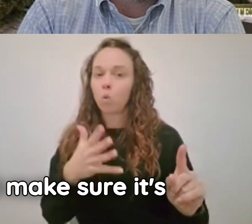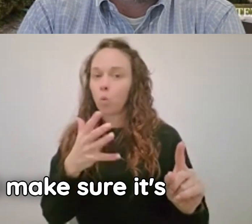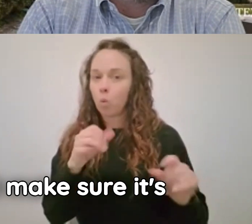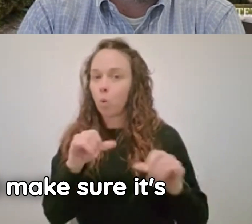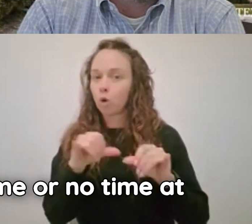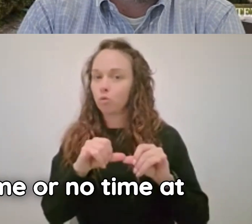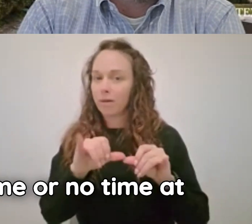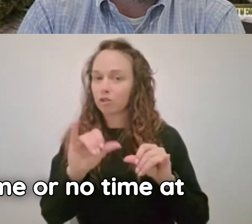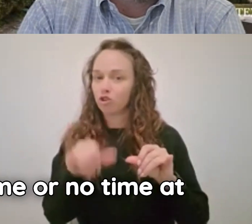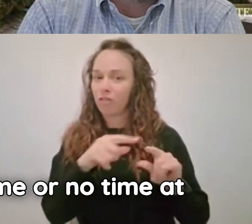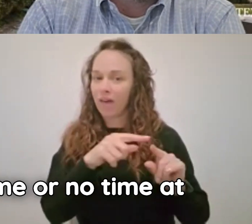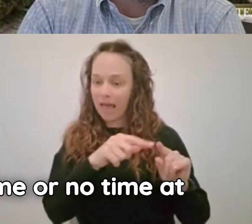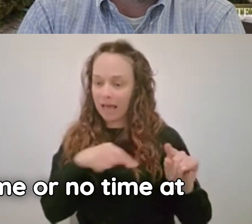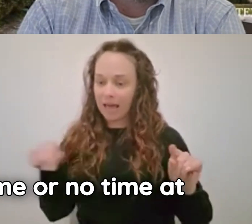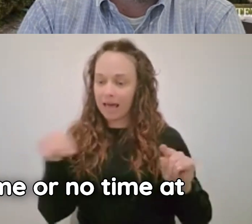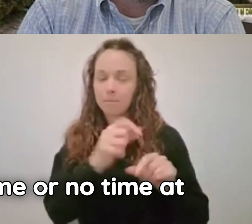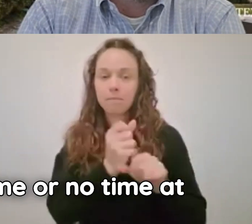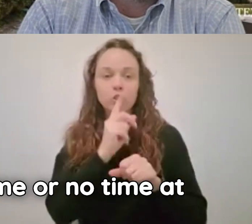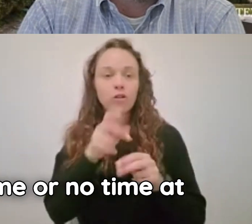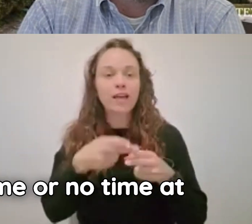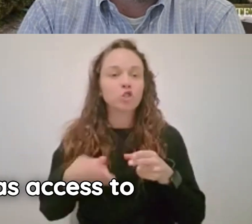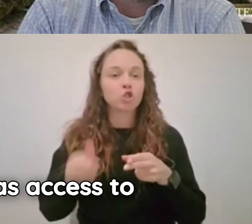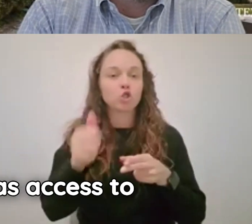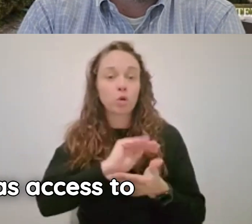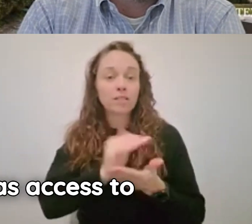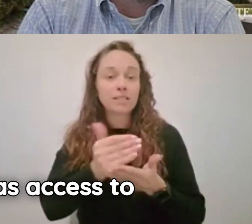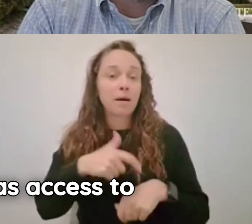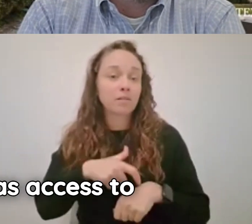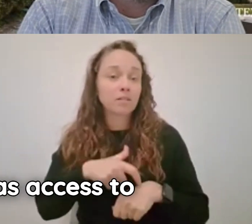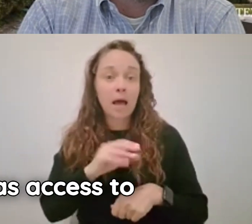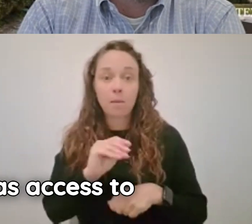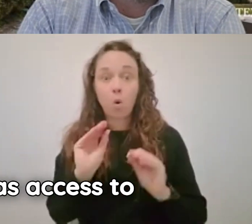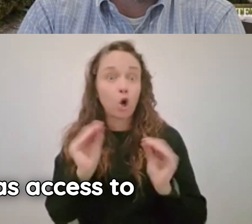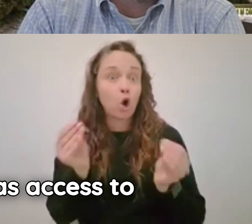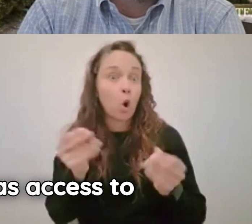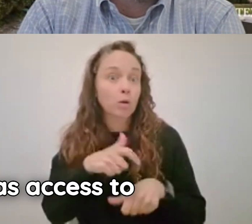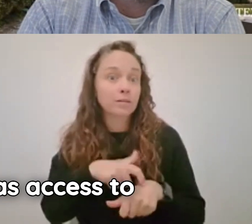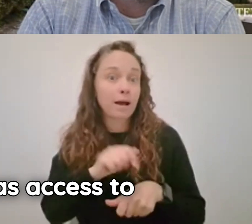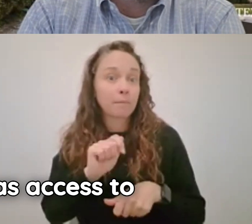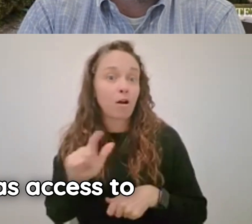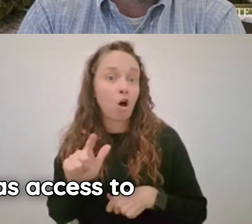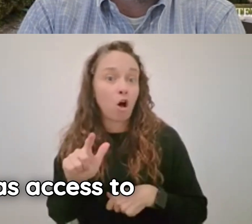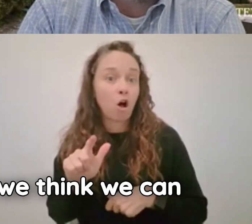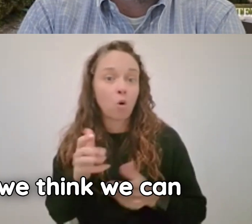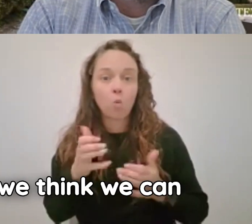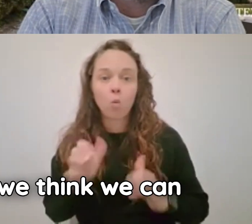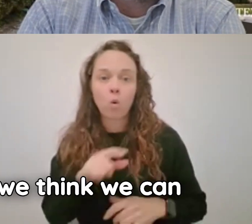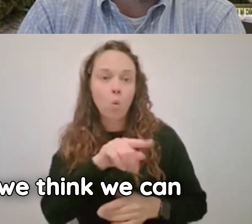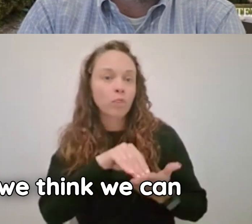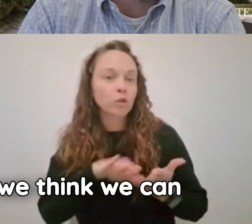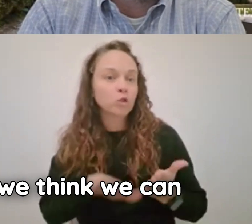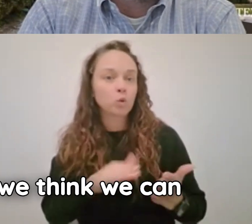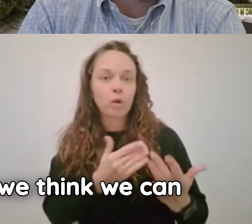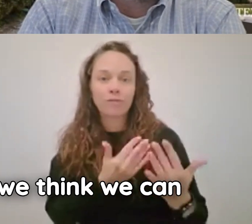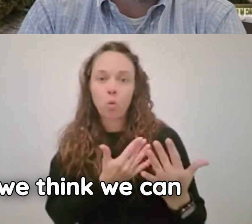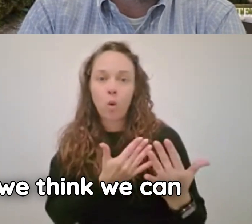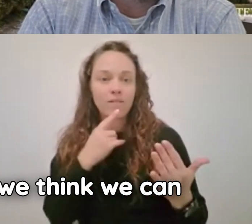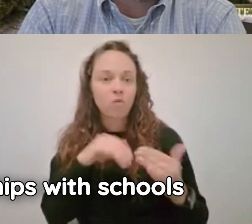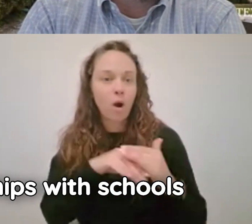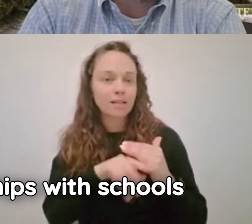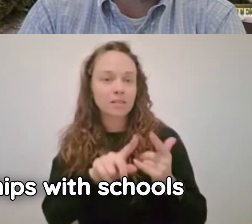there and make sure it's the shortest amount of time or no time at all that the student has access to that content. And we think we